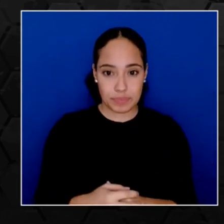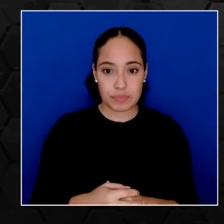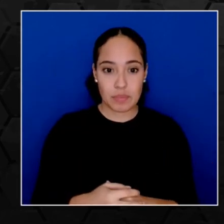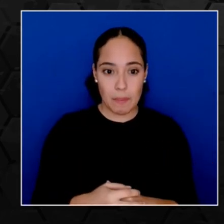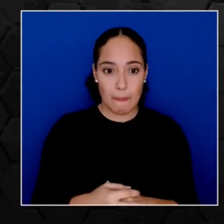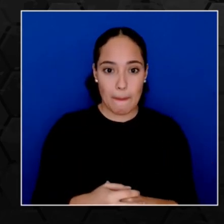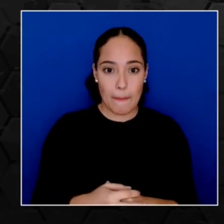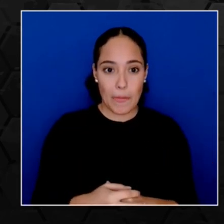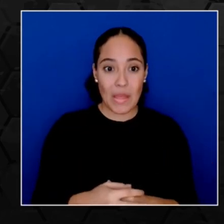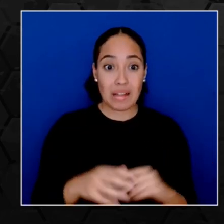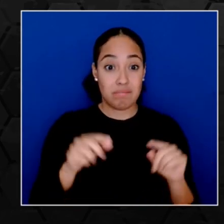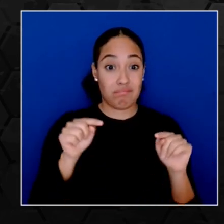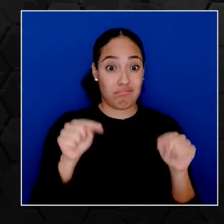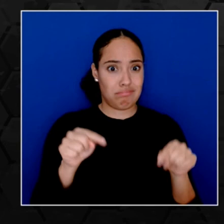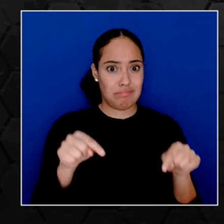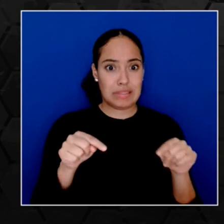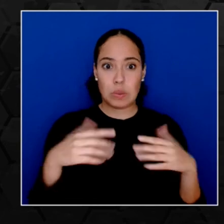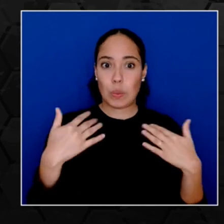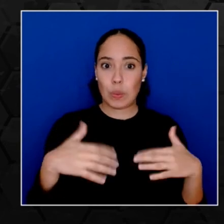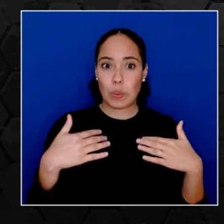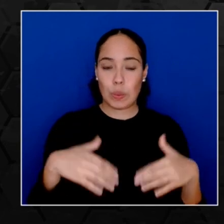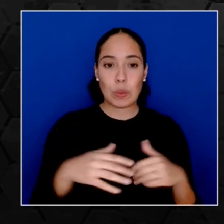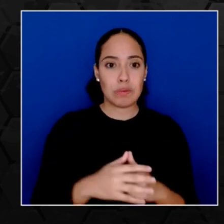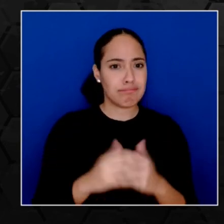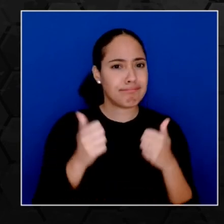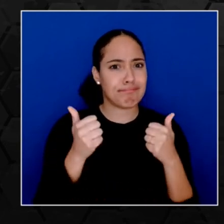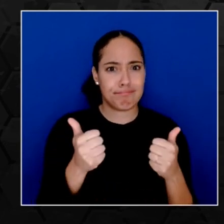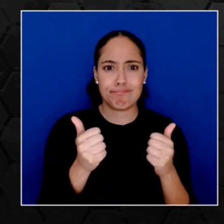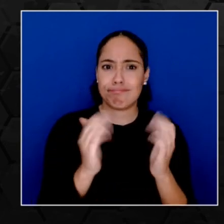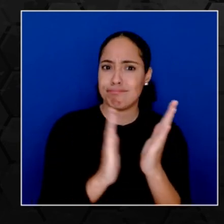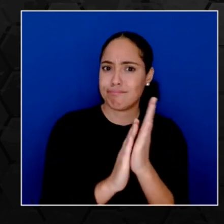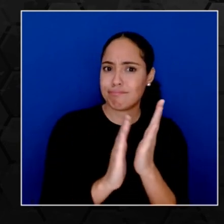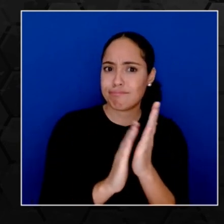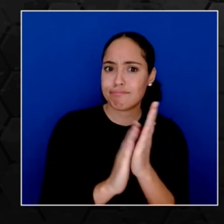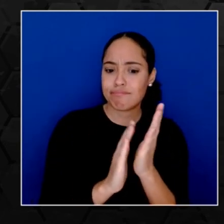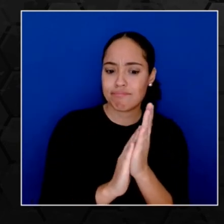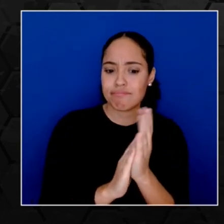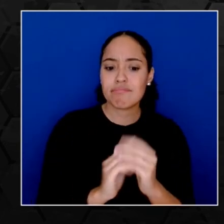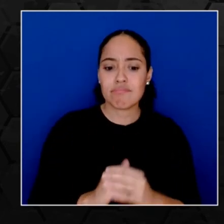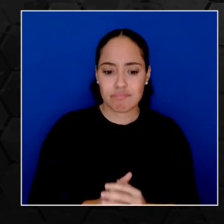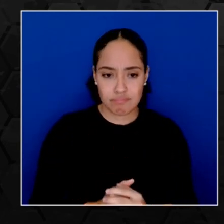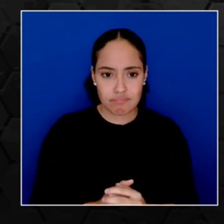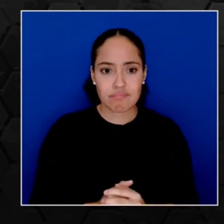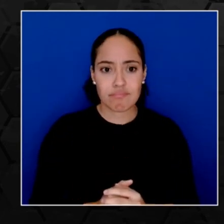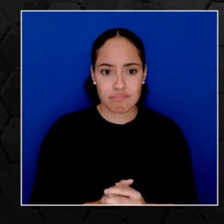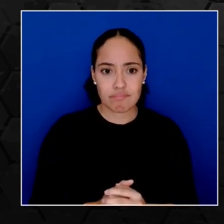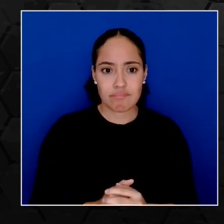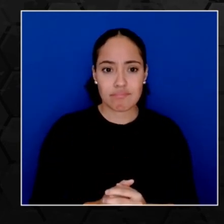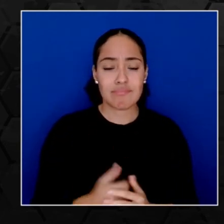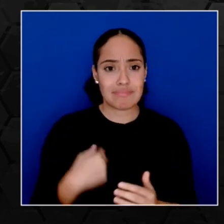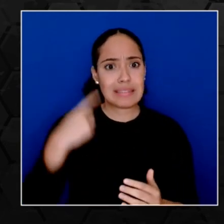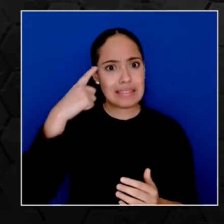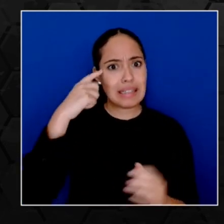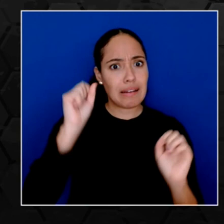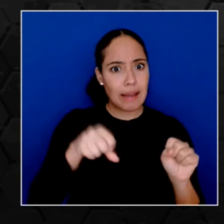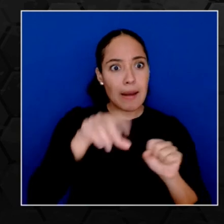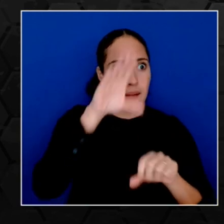is a very great like initiative that is taken, and I think like based on that, we can also learn different things, and also we can